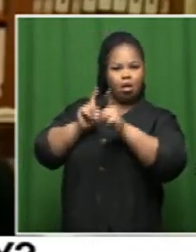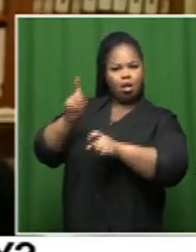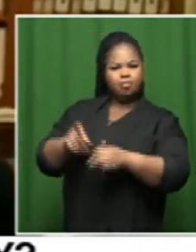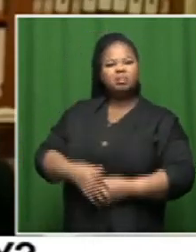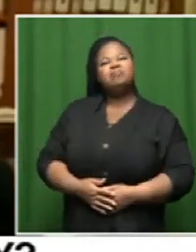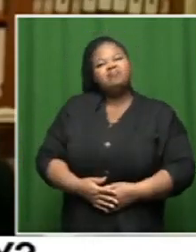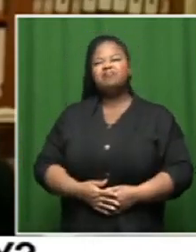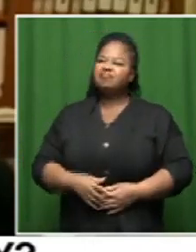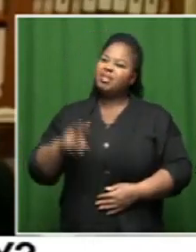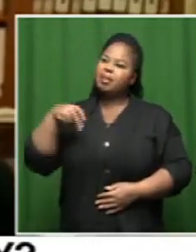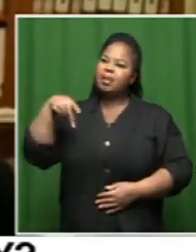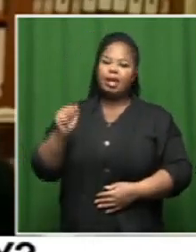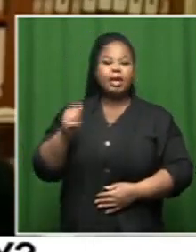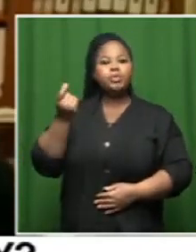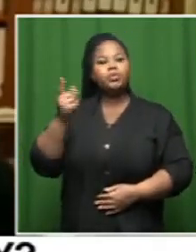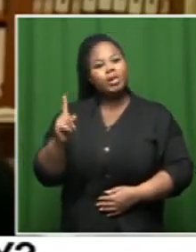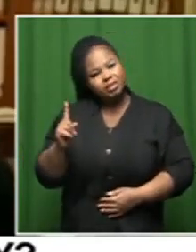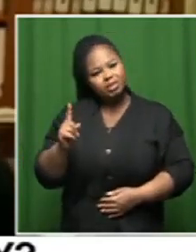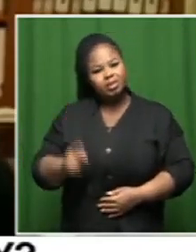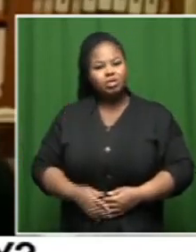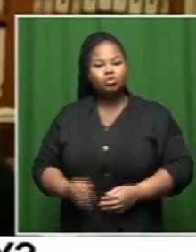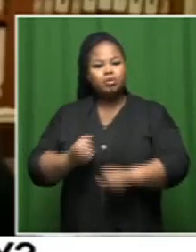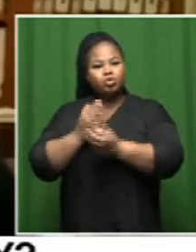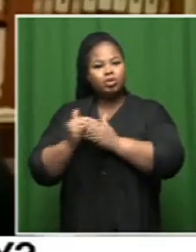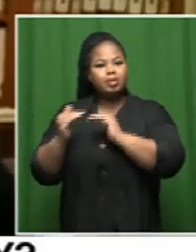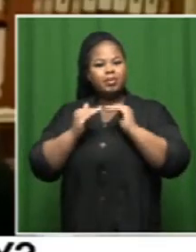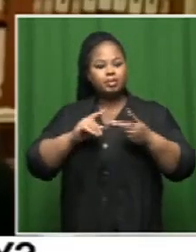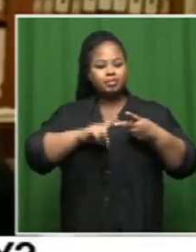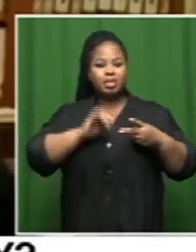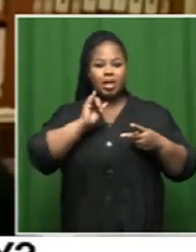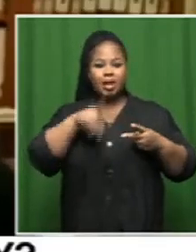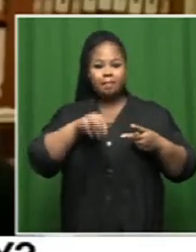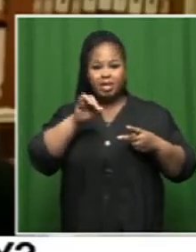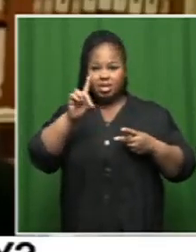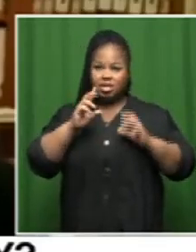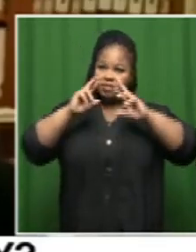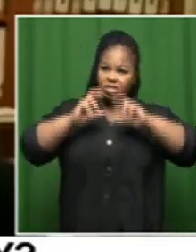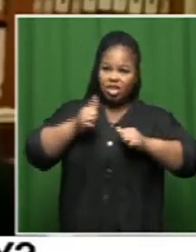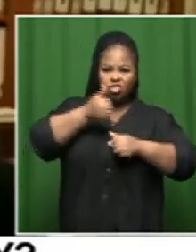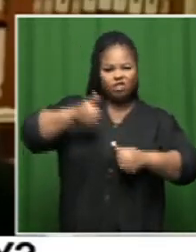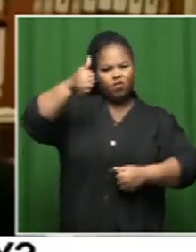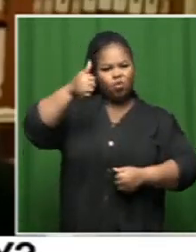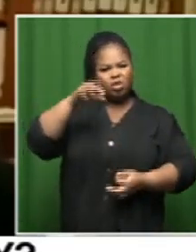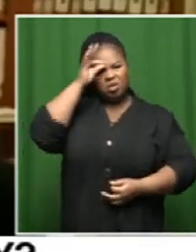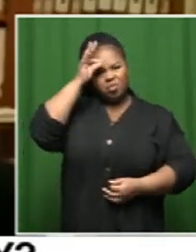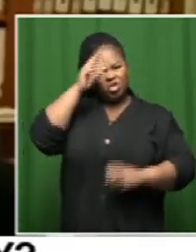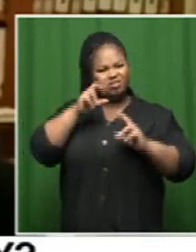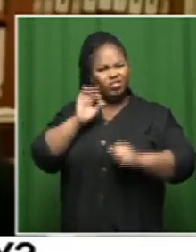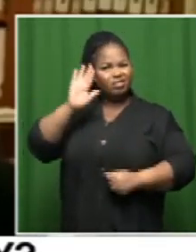the NPA is doing to make sure they have justice. Questions are being asked about IPID's investigations, and indeed the